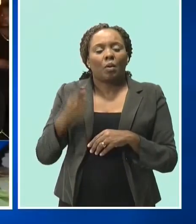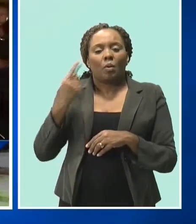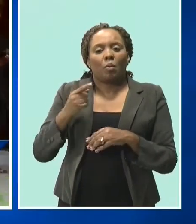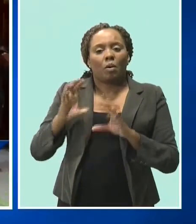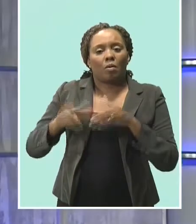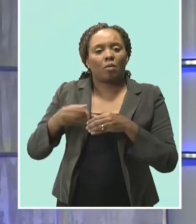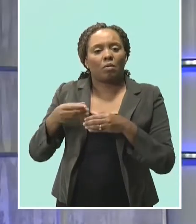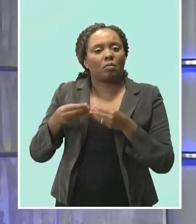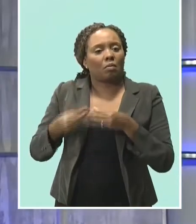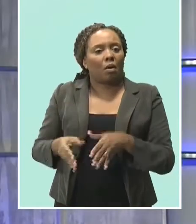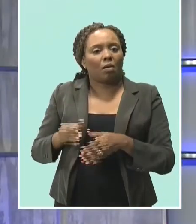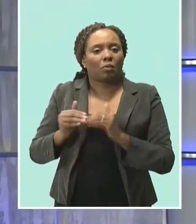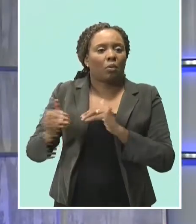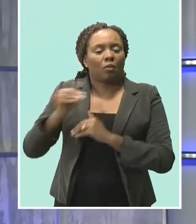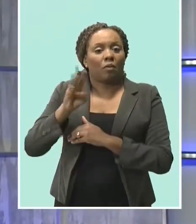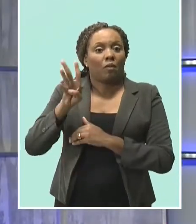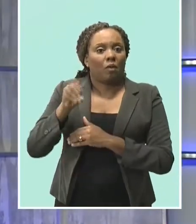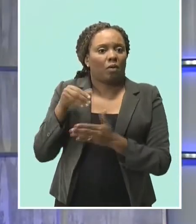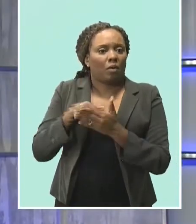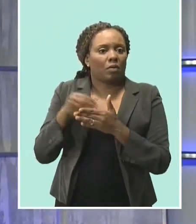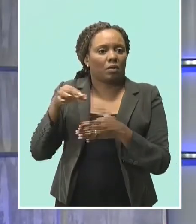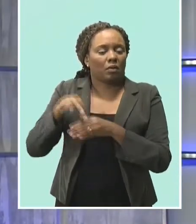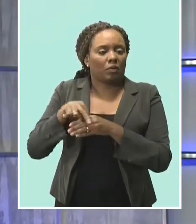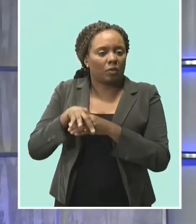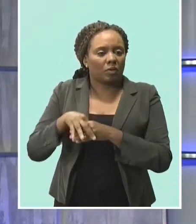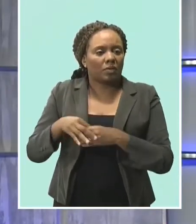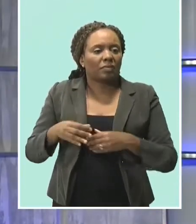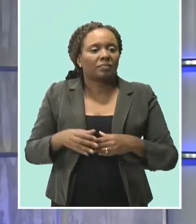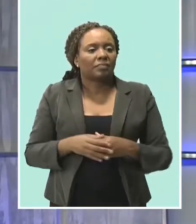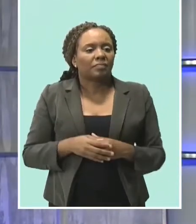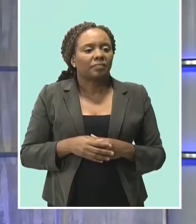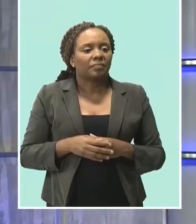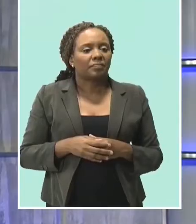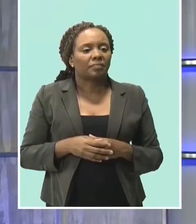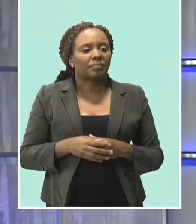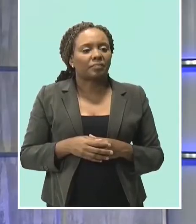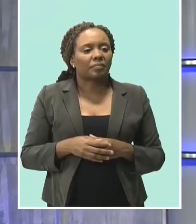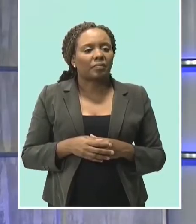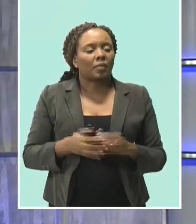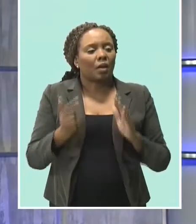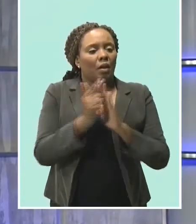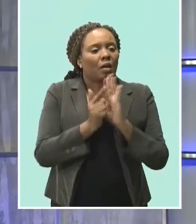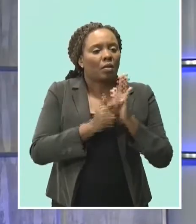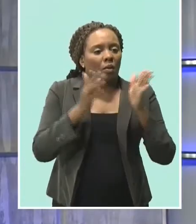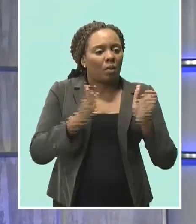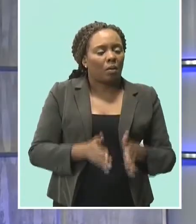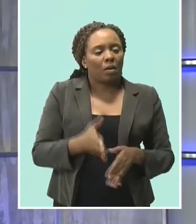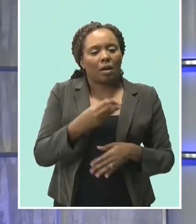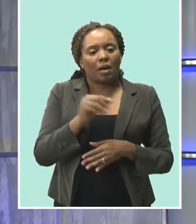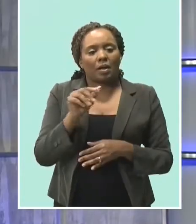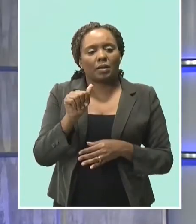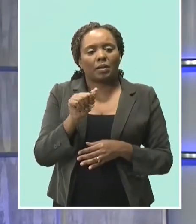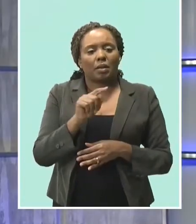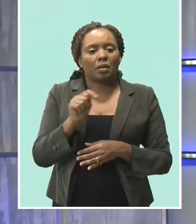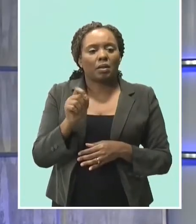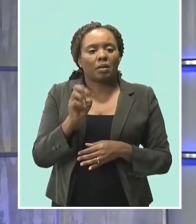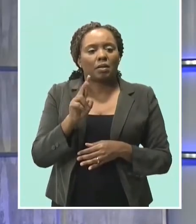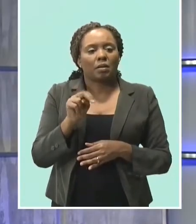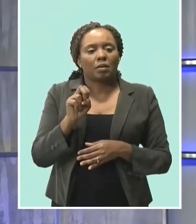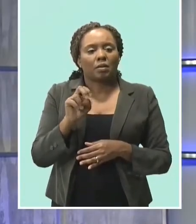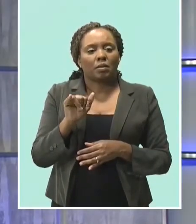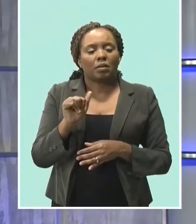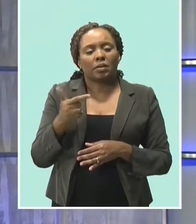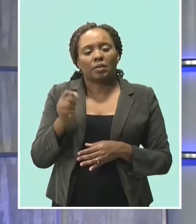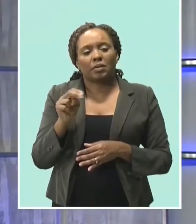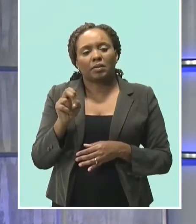votes. An attorney and the Attorney General appear to be on a collision course in Grenada over an